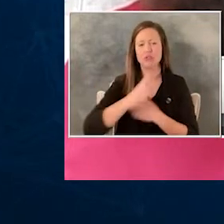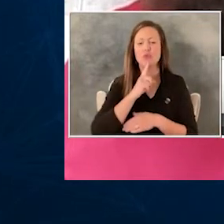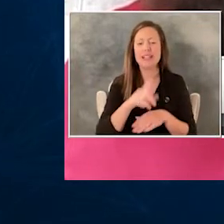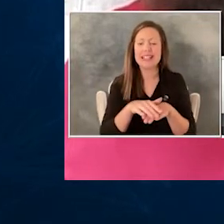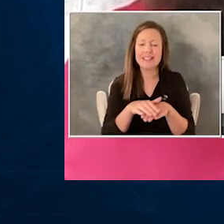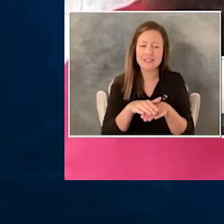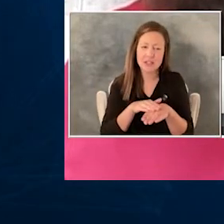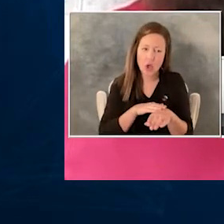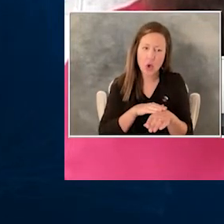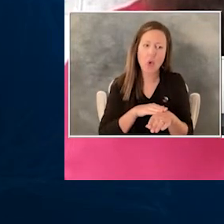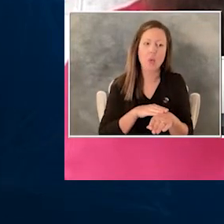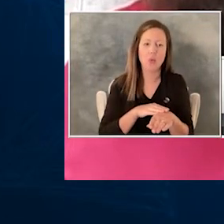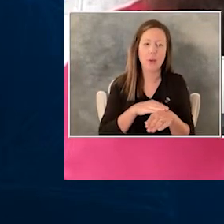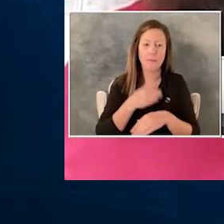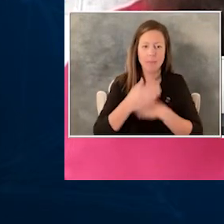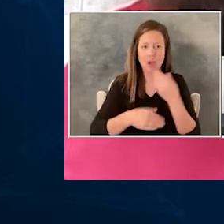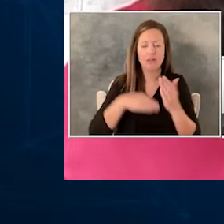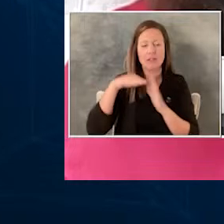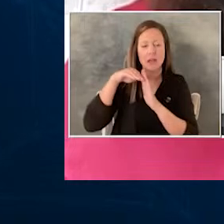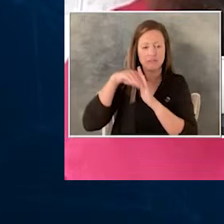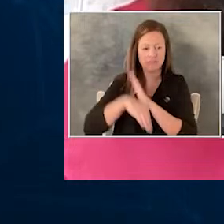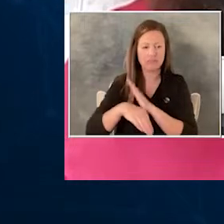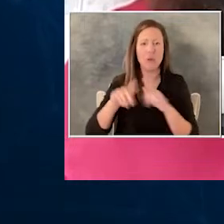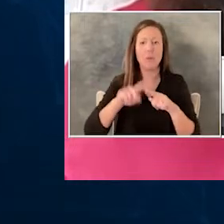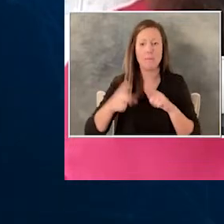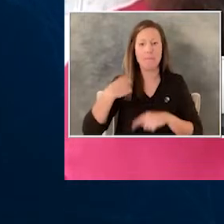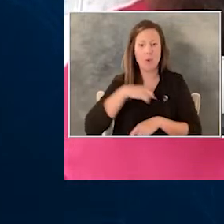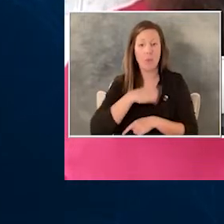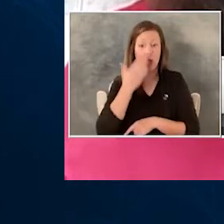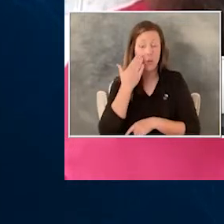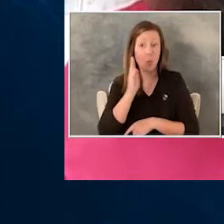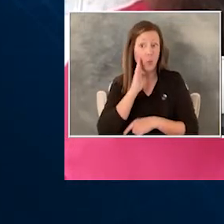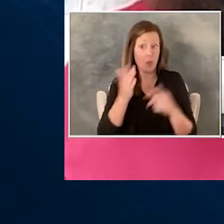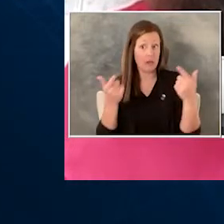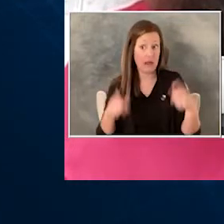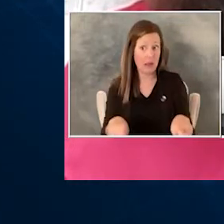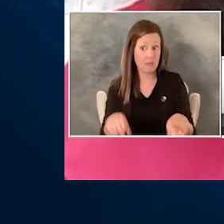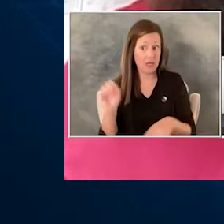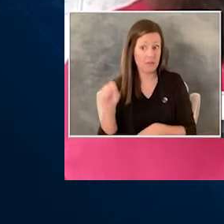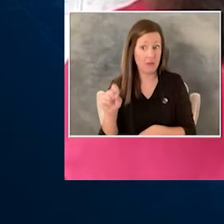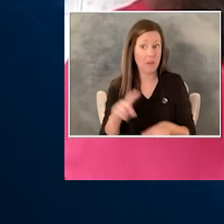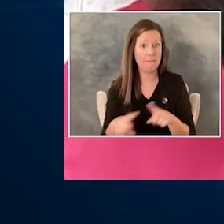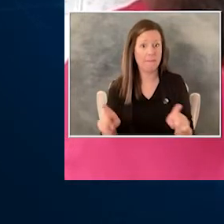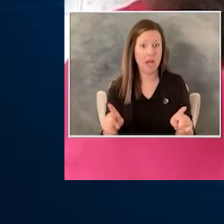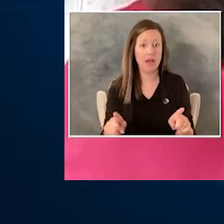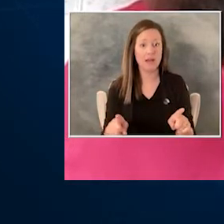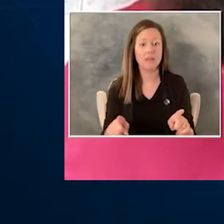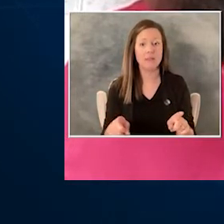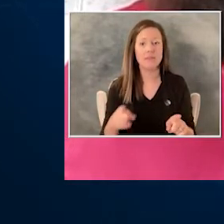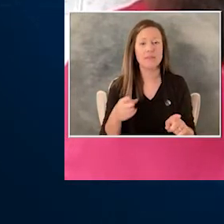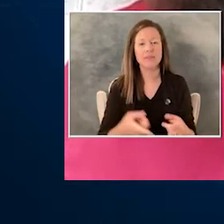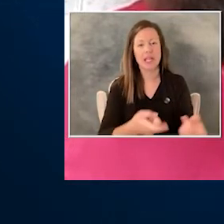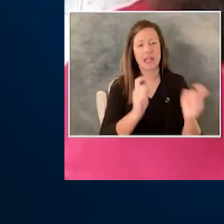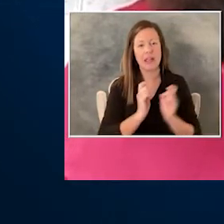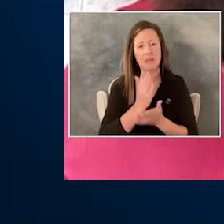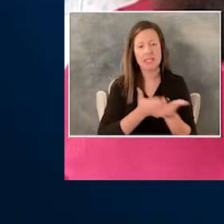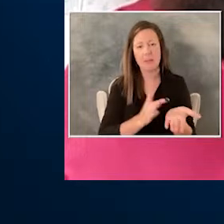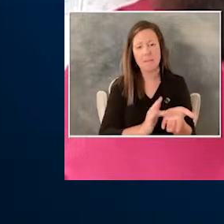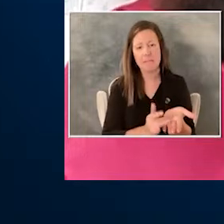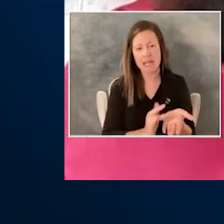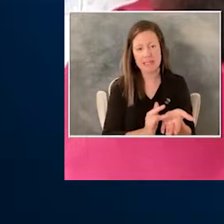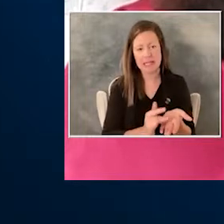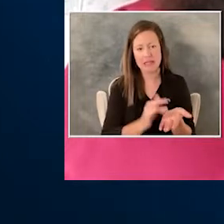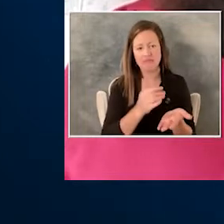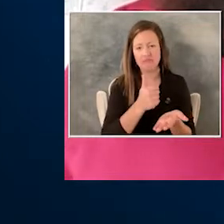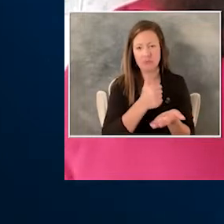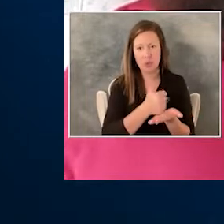process, and we knew it was going to happen, but they gave me medication to prolong it, but it was